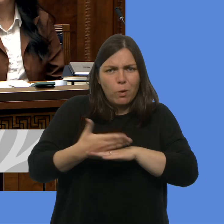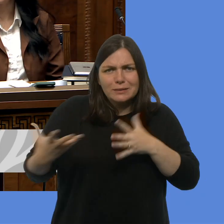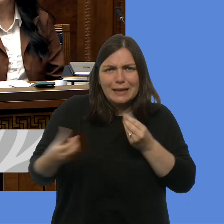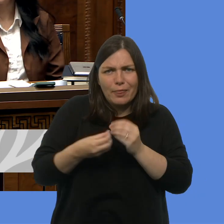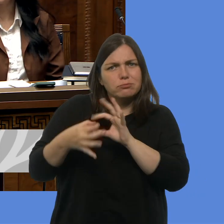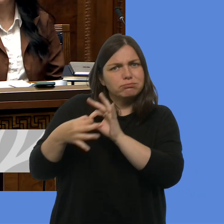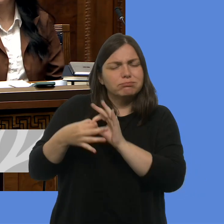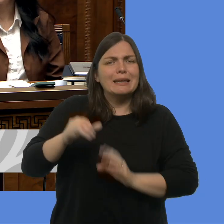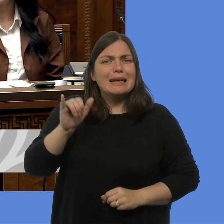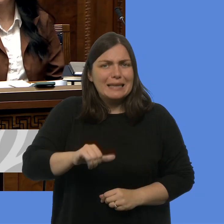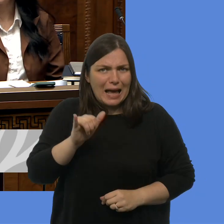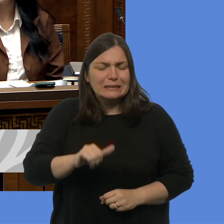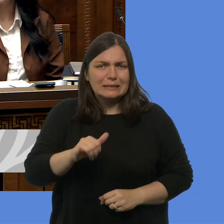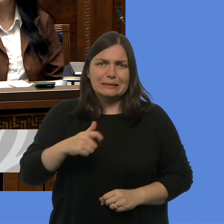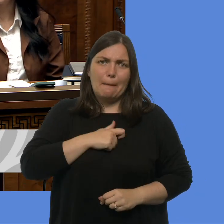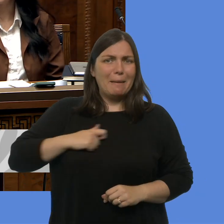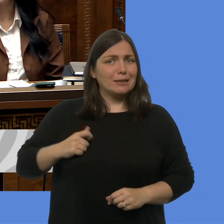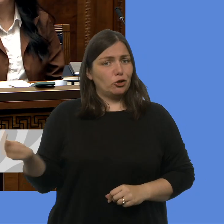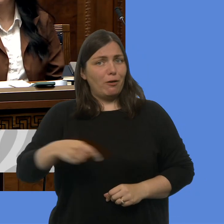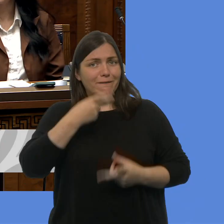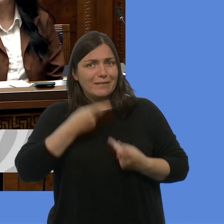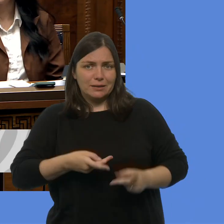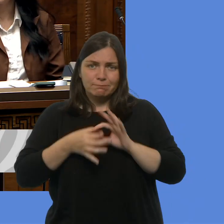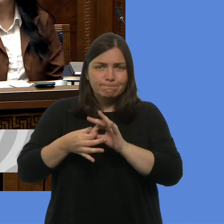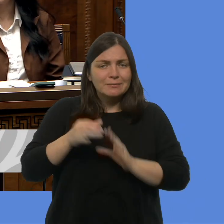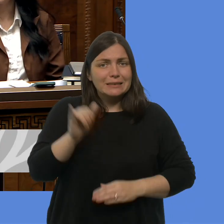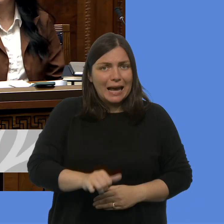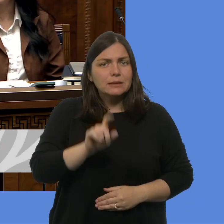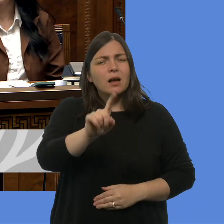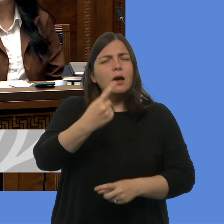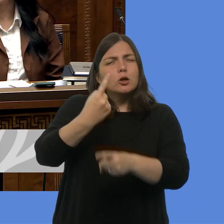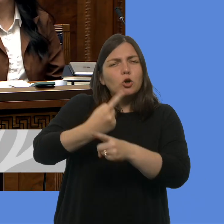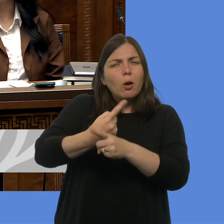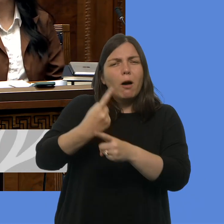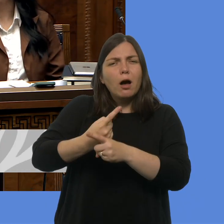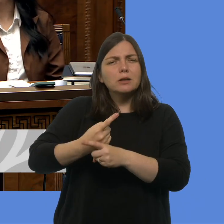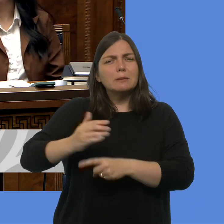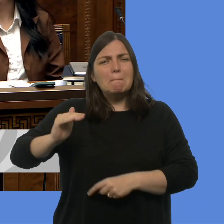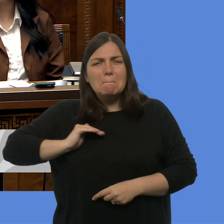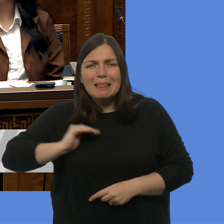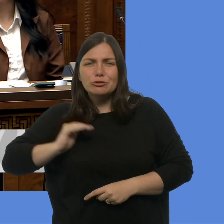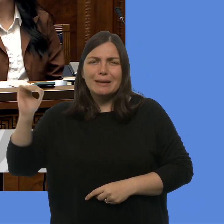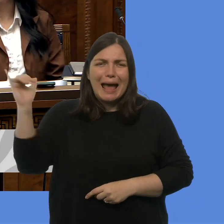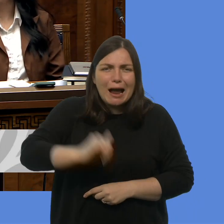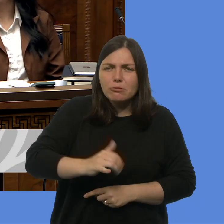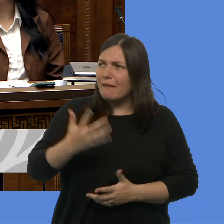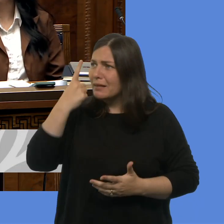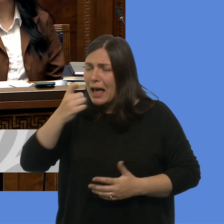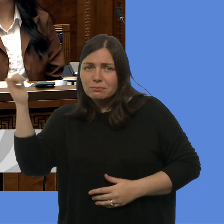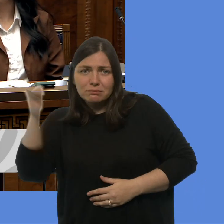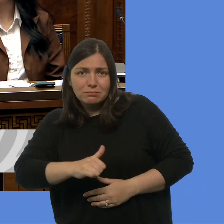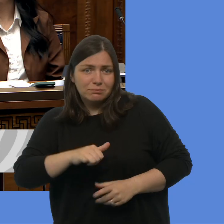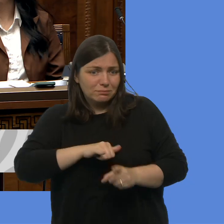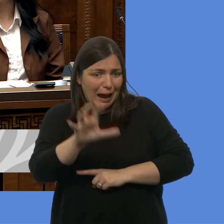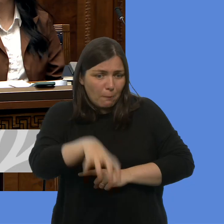ambassadorial engagements, but the operation of military aircraft and its use of airports is not devolved to here. But personally,